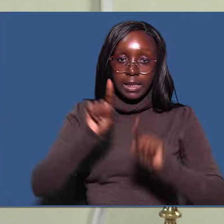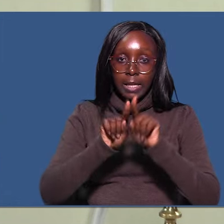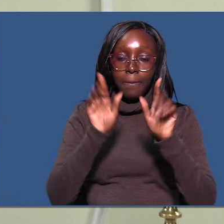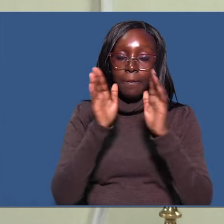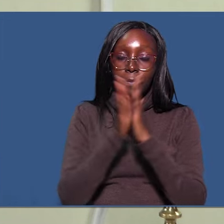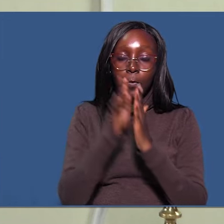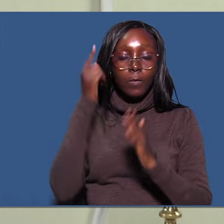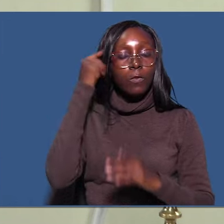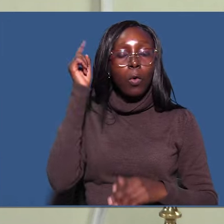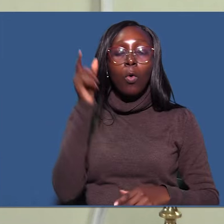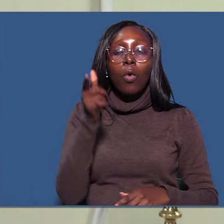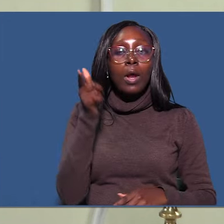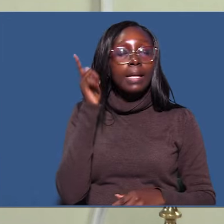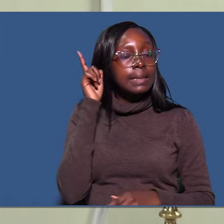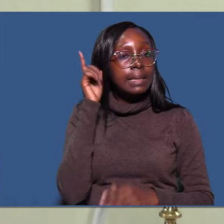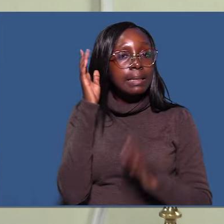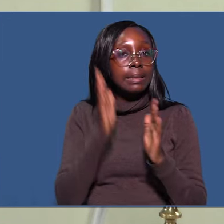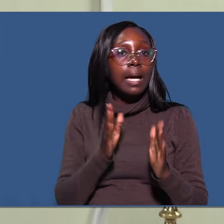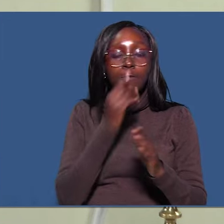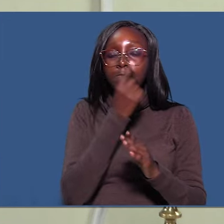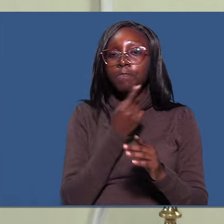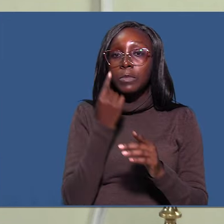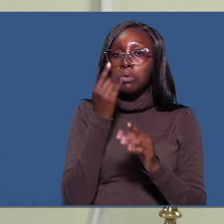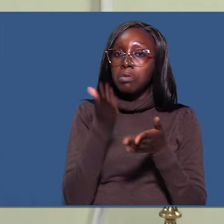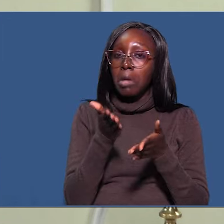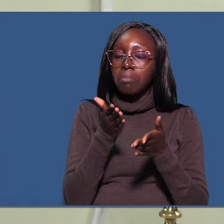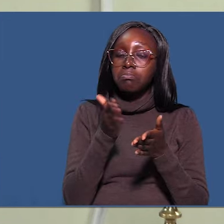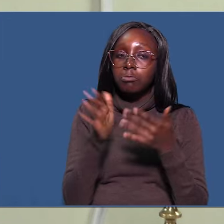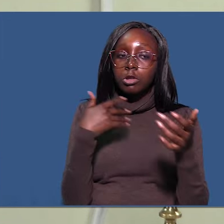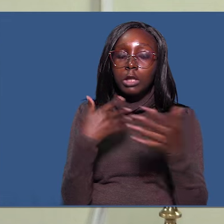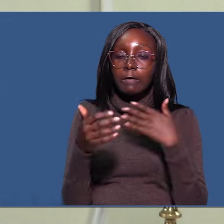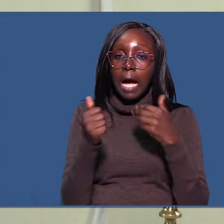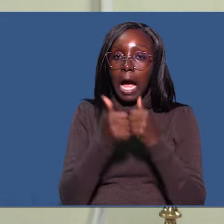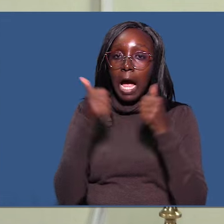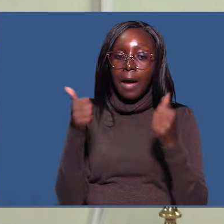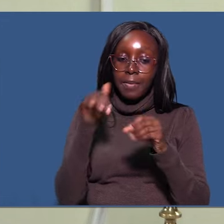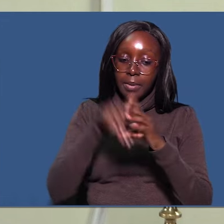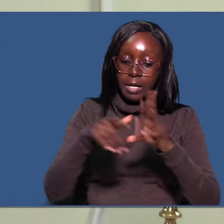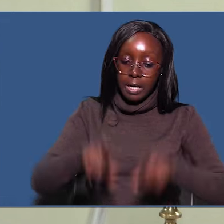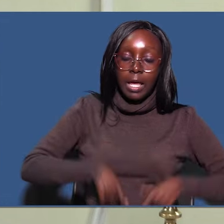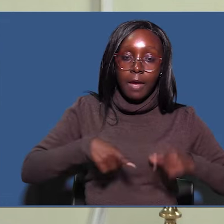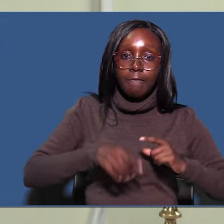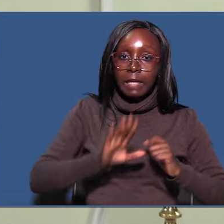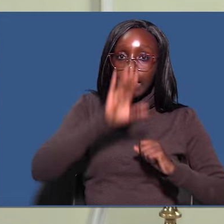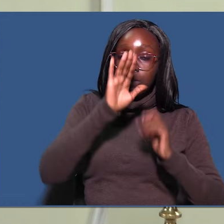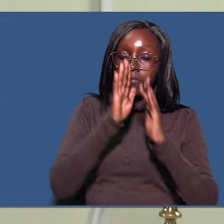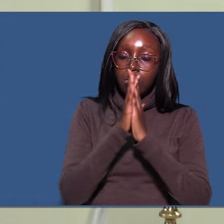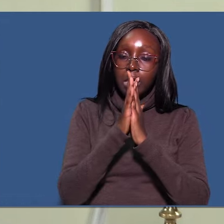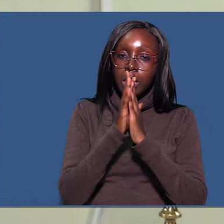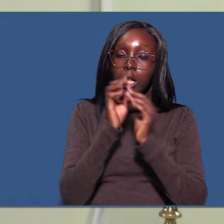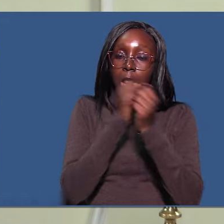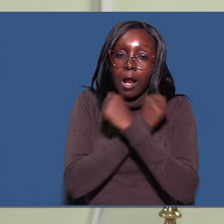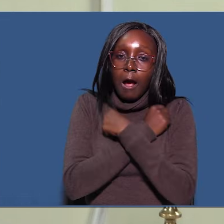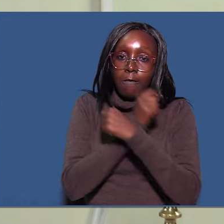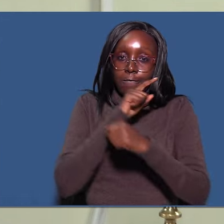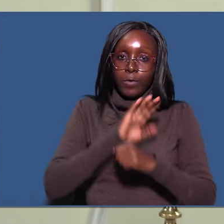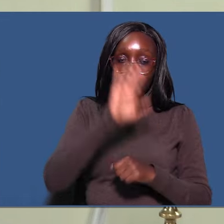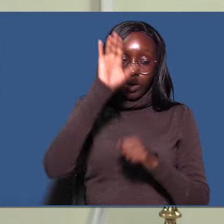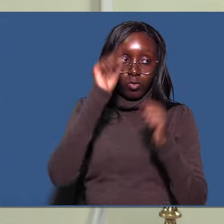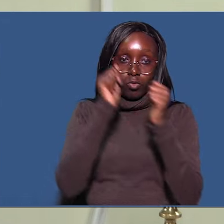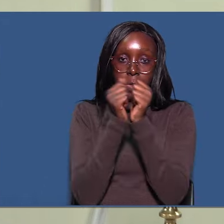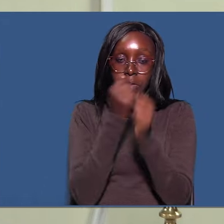listener, whatever they may be going through, wherever they are at. We pray that, Father, your love will continue to search them. And that, Father, you help